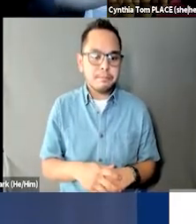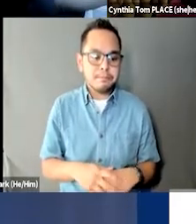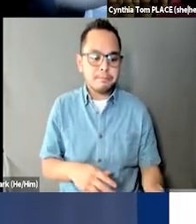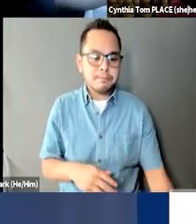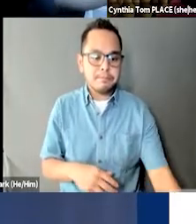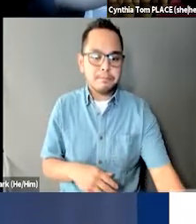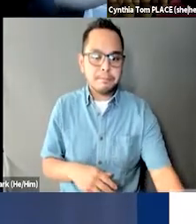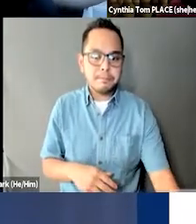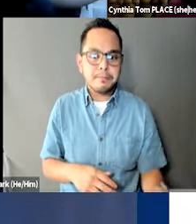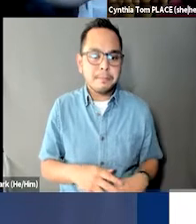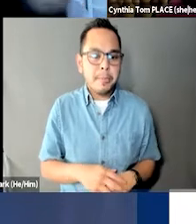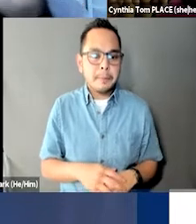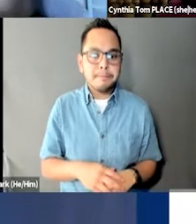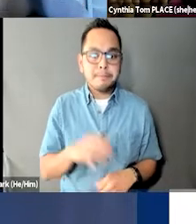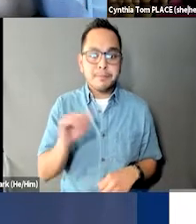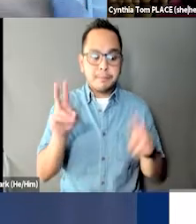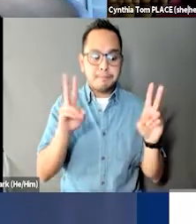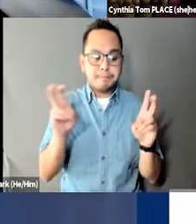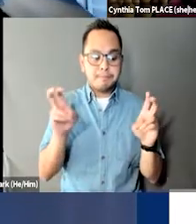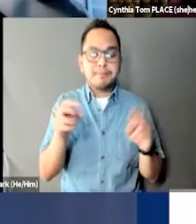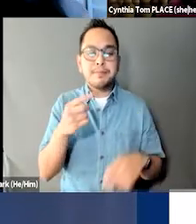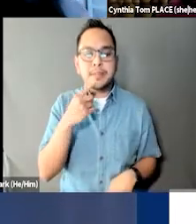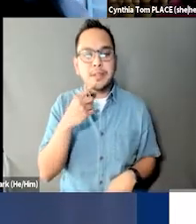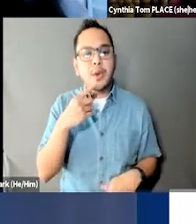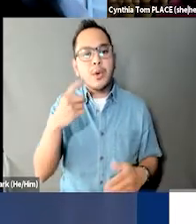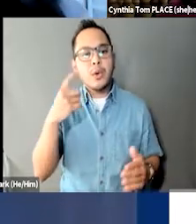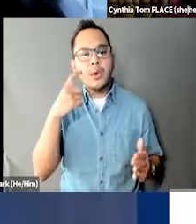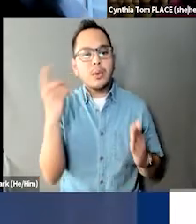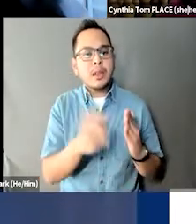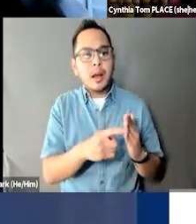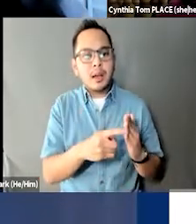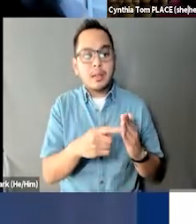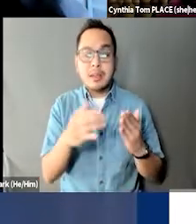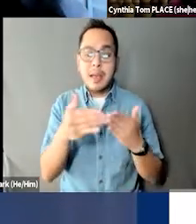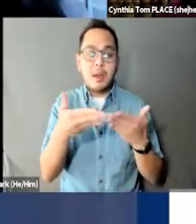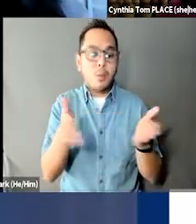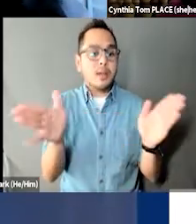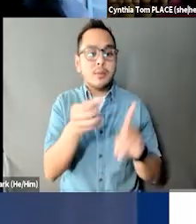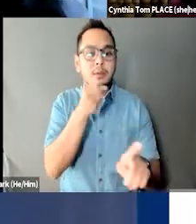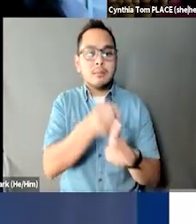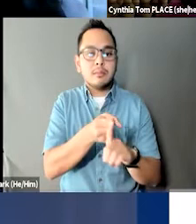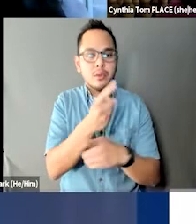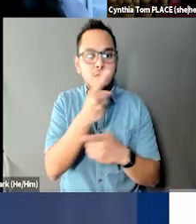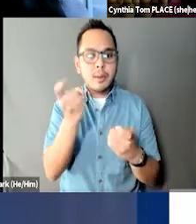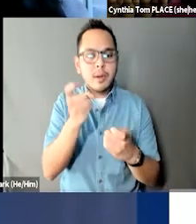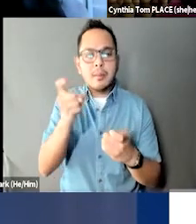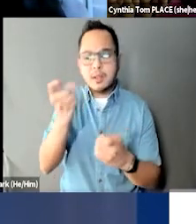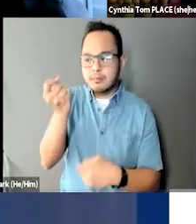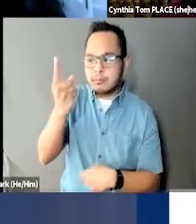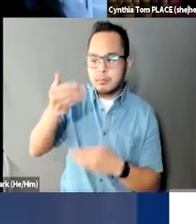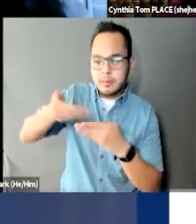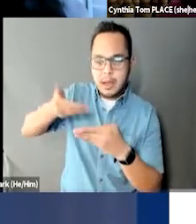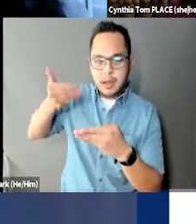So the text reads, realize with the widespread impact of trauma and understand potential paths for